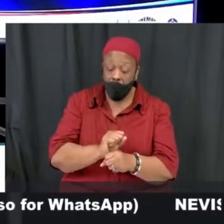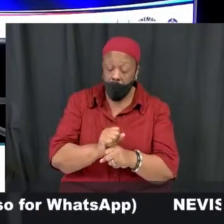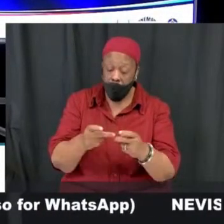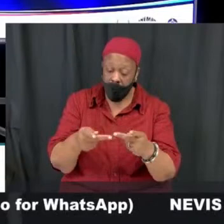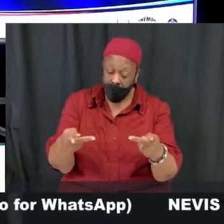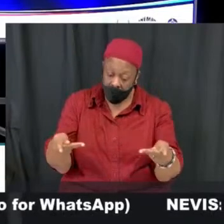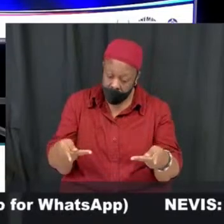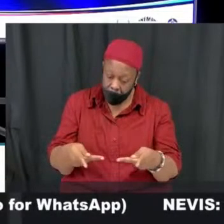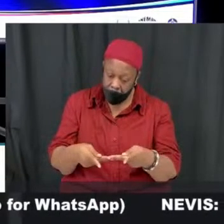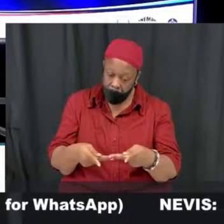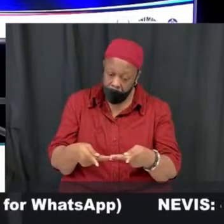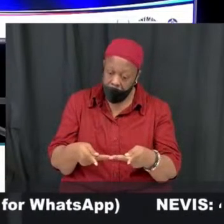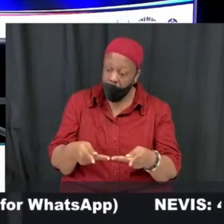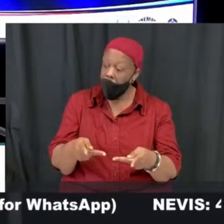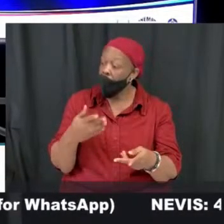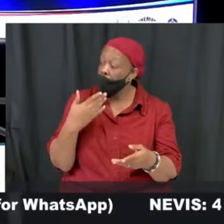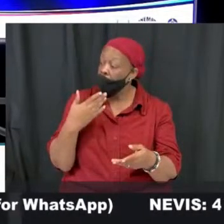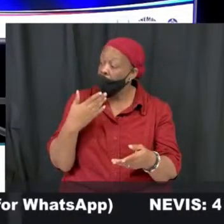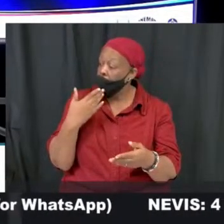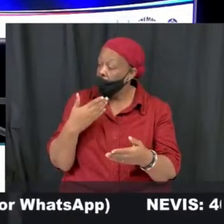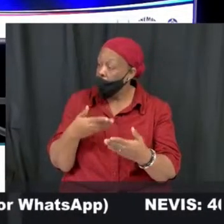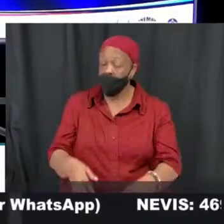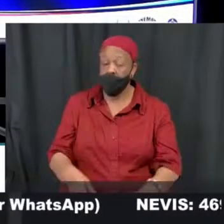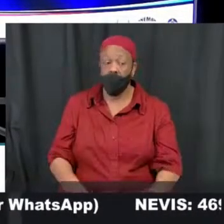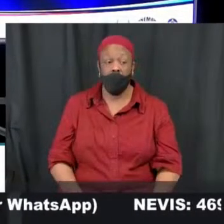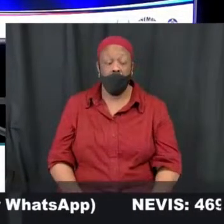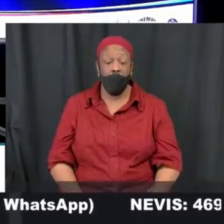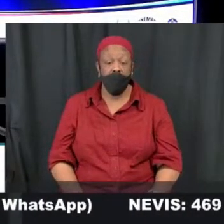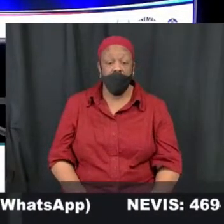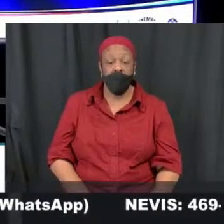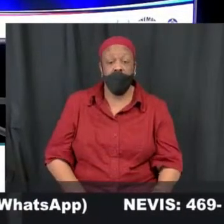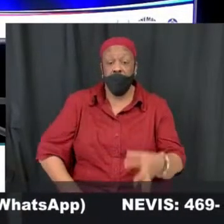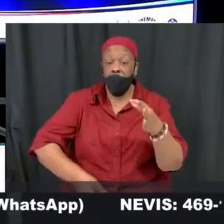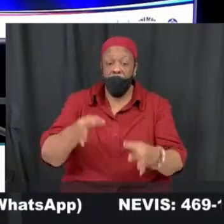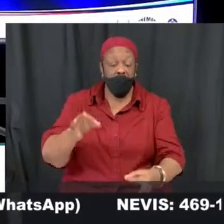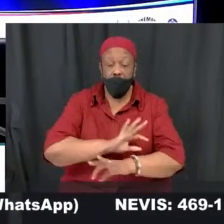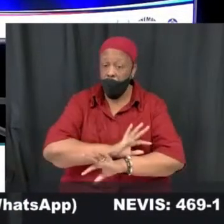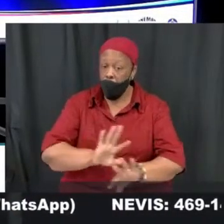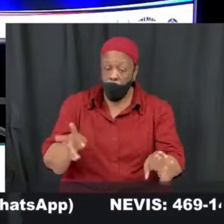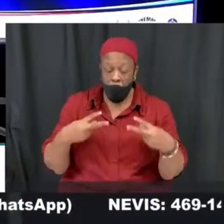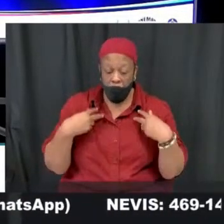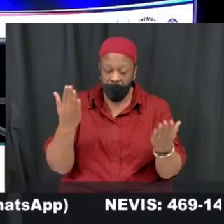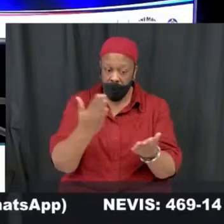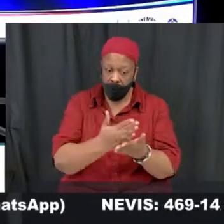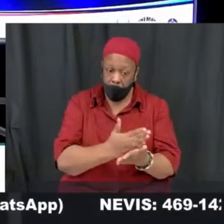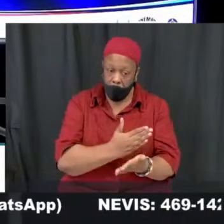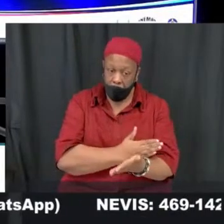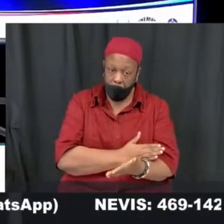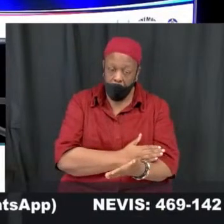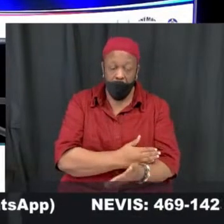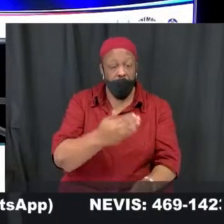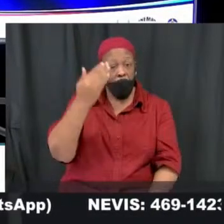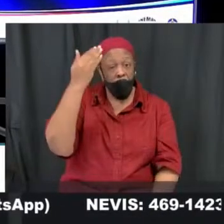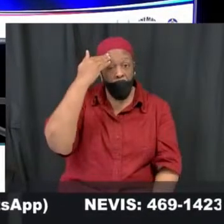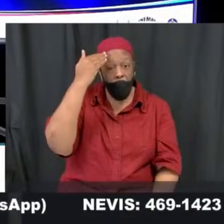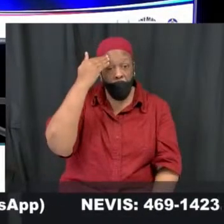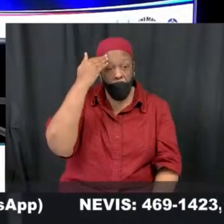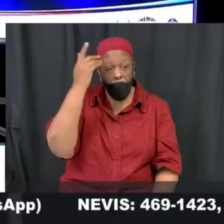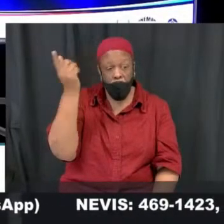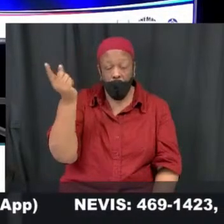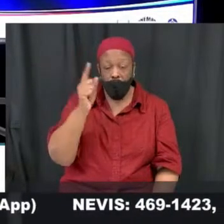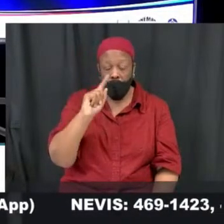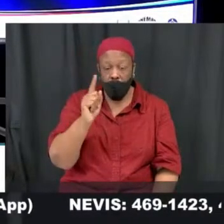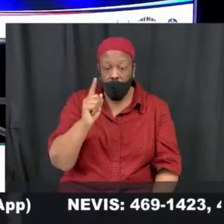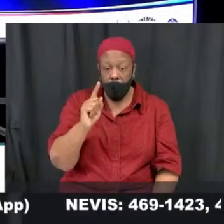in point, if you don't have a hurricane plan, know where your emergency shelters are. It's very important for you to